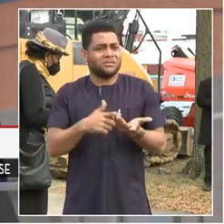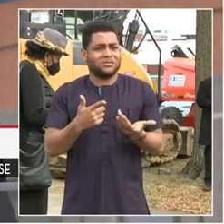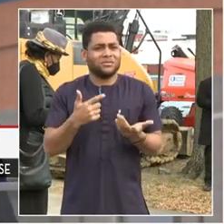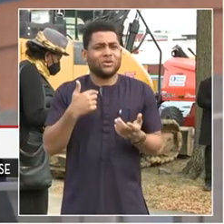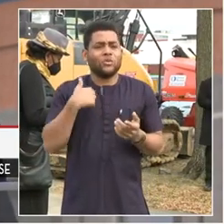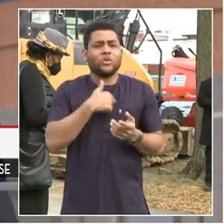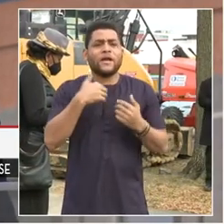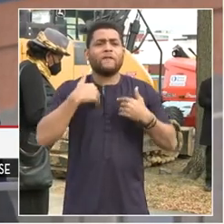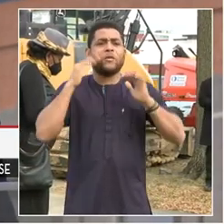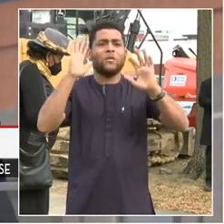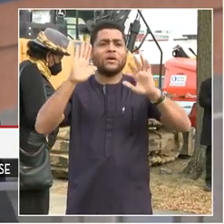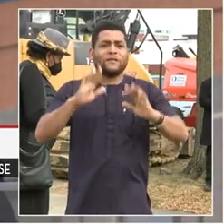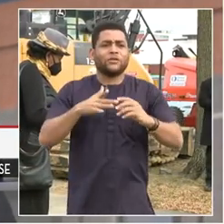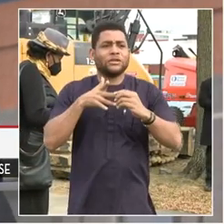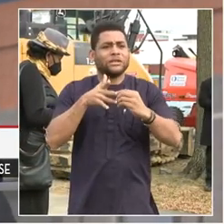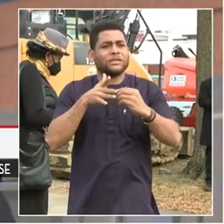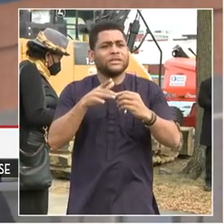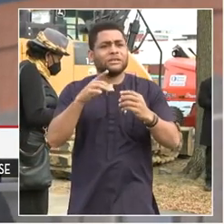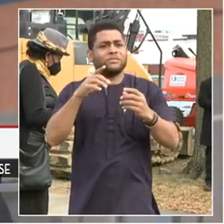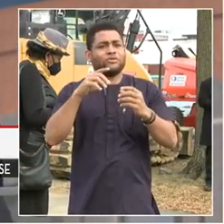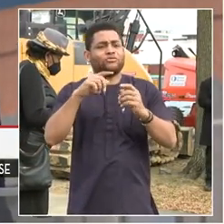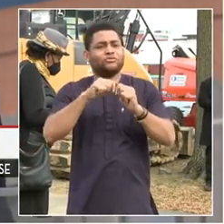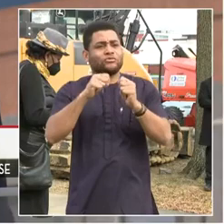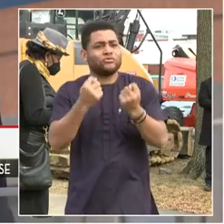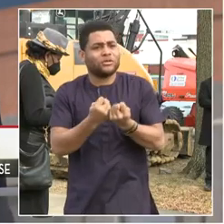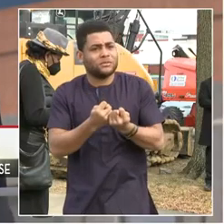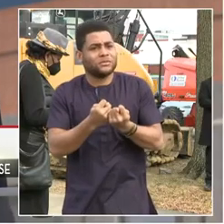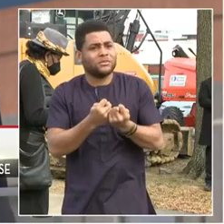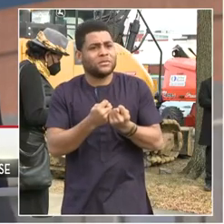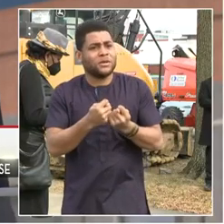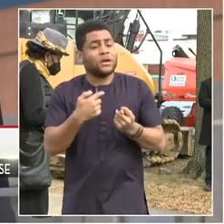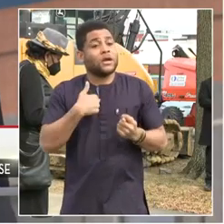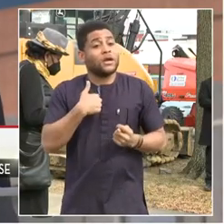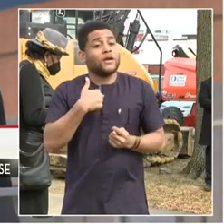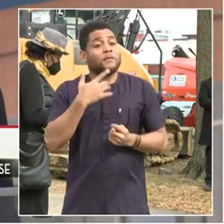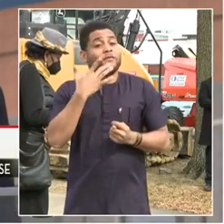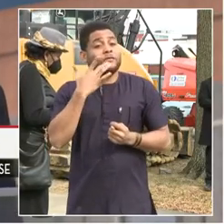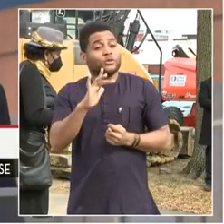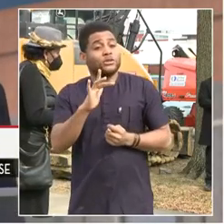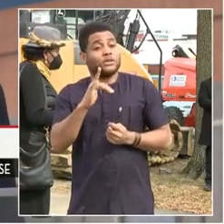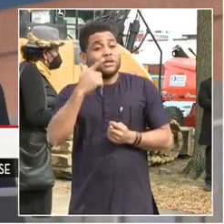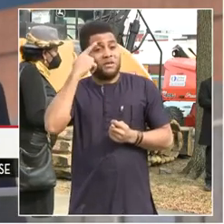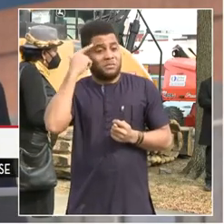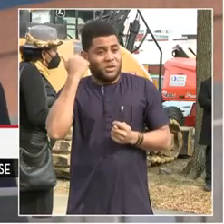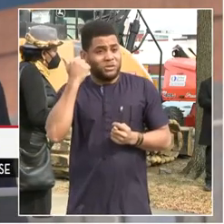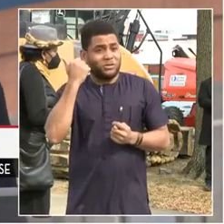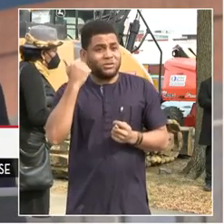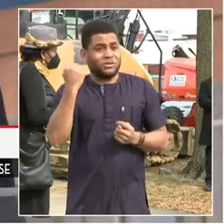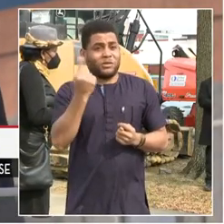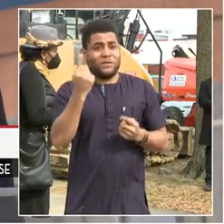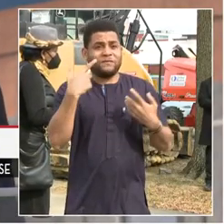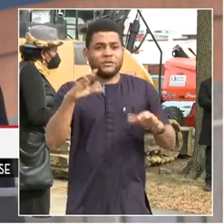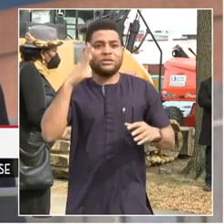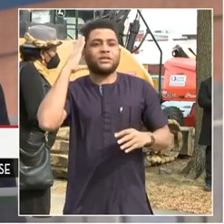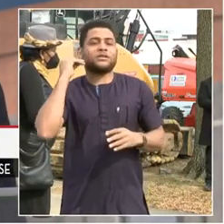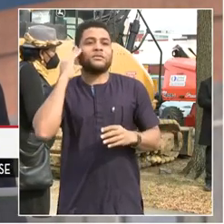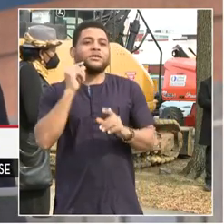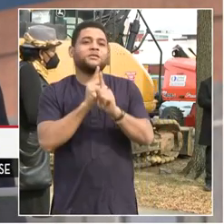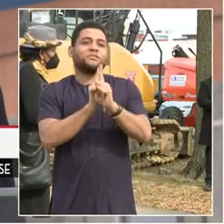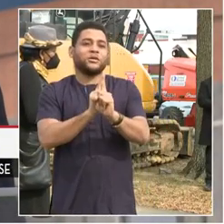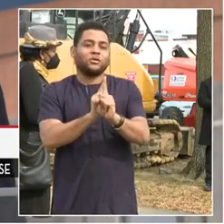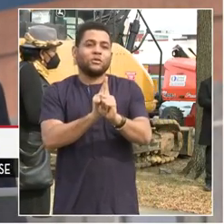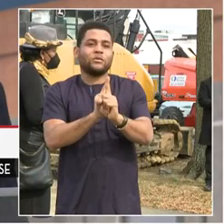team, and I am fortunate to have been mentored by our former president,